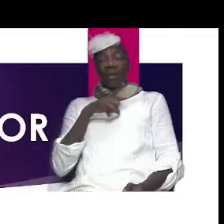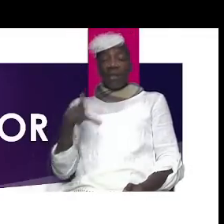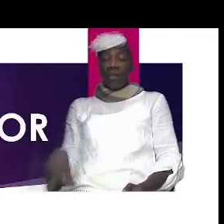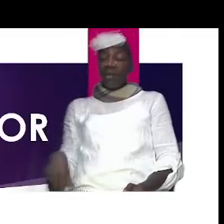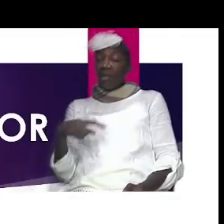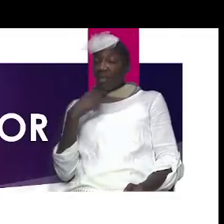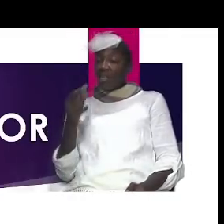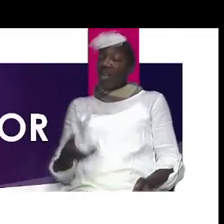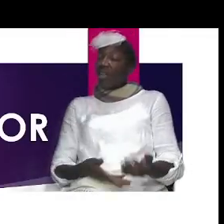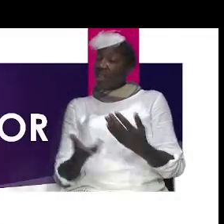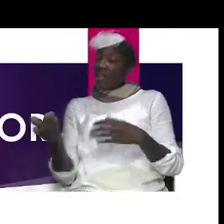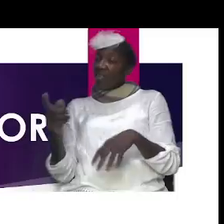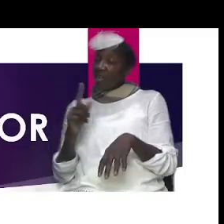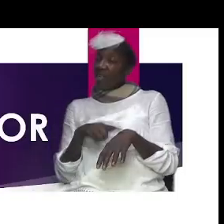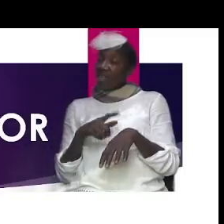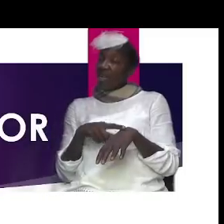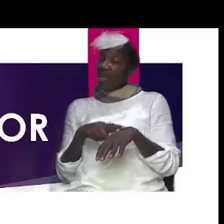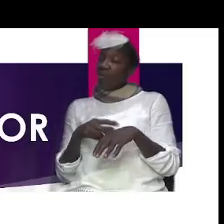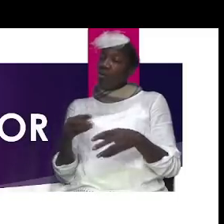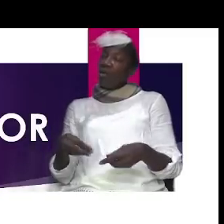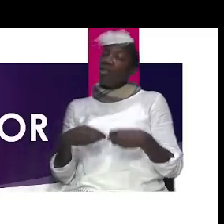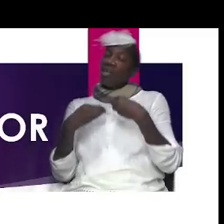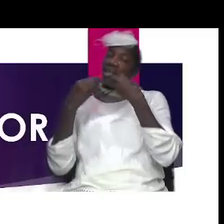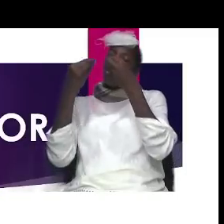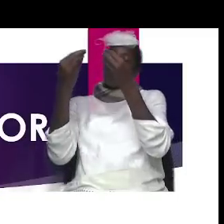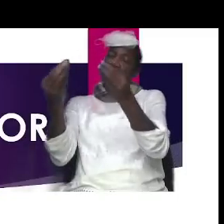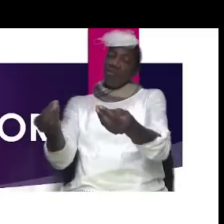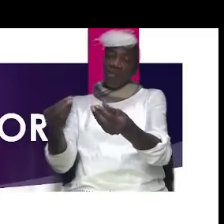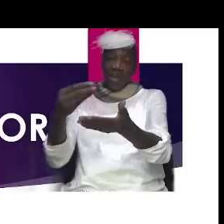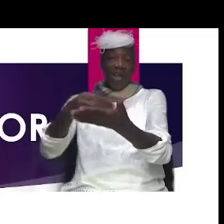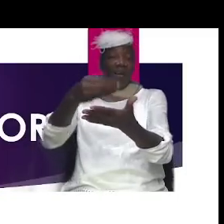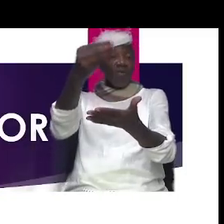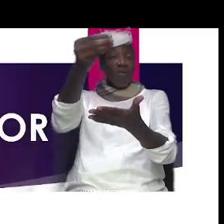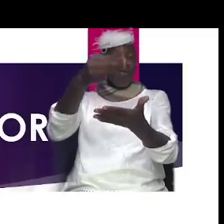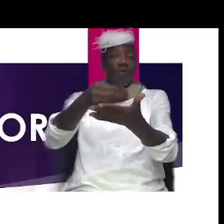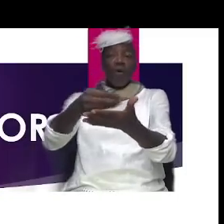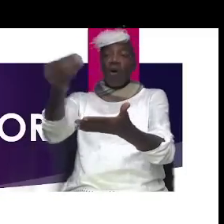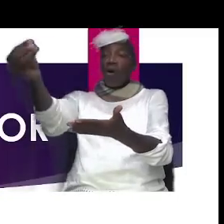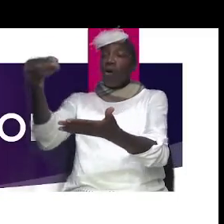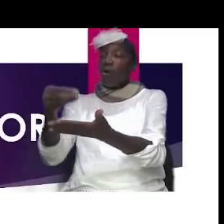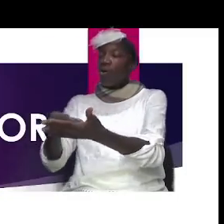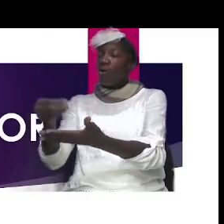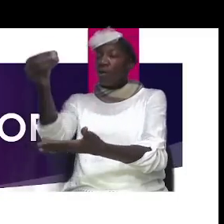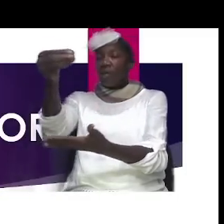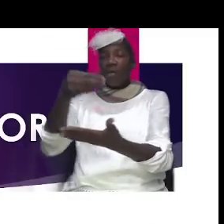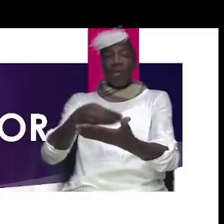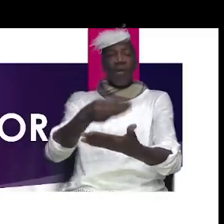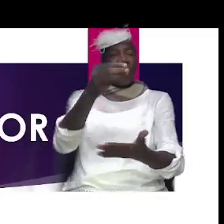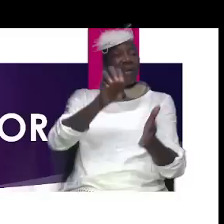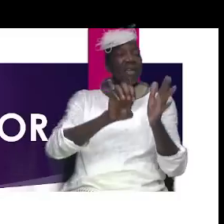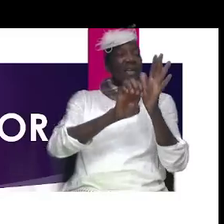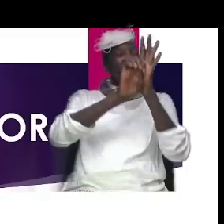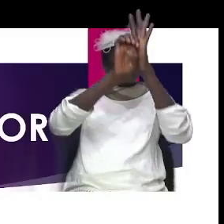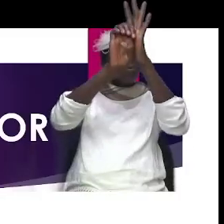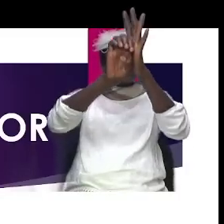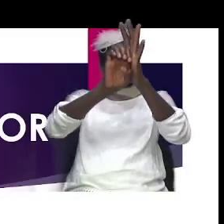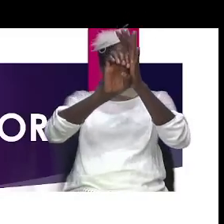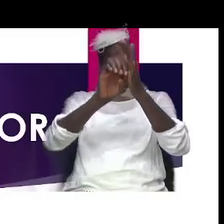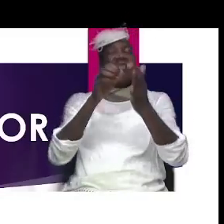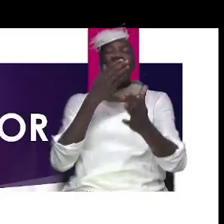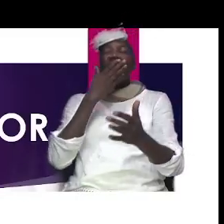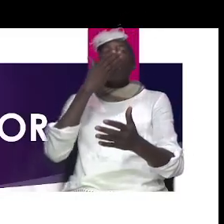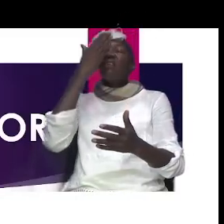to be a time when we are going to be rewarded, there is a time coming when He is going to express His sincere thanks